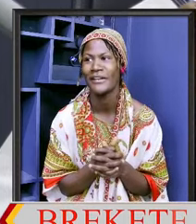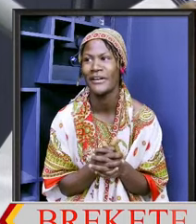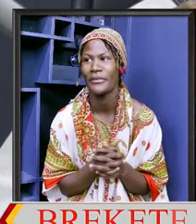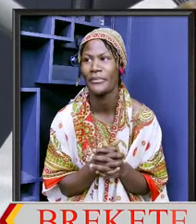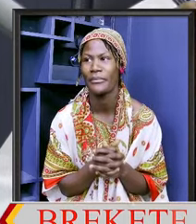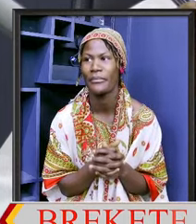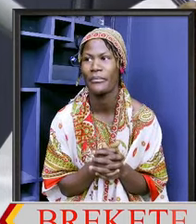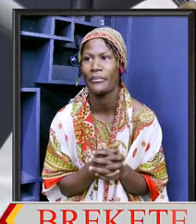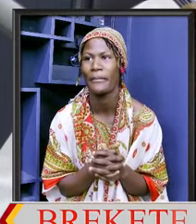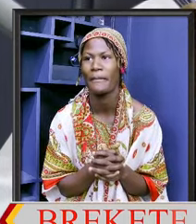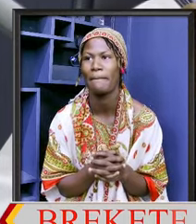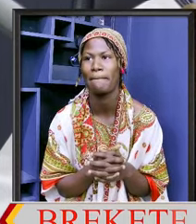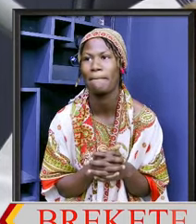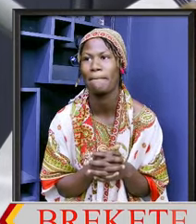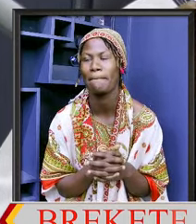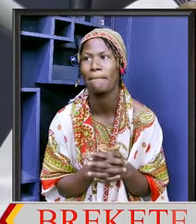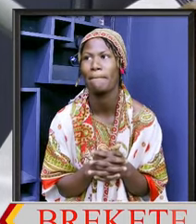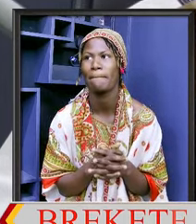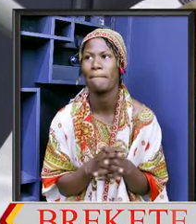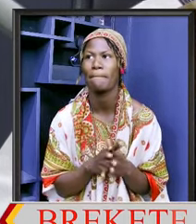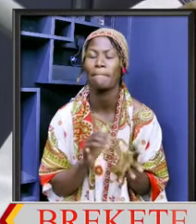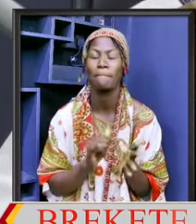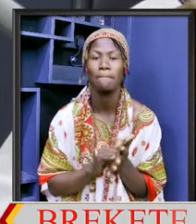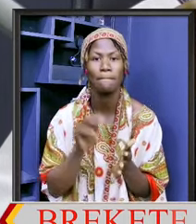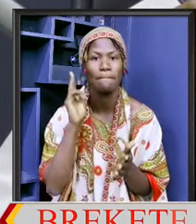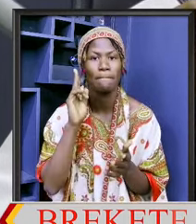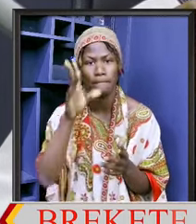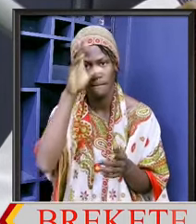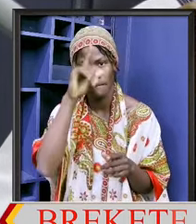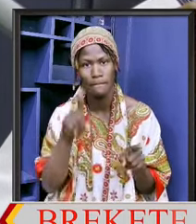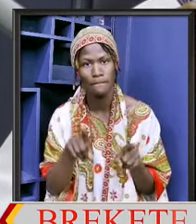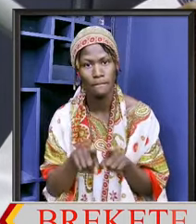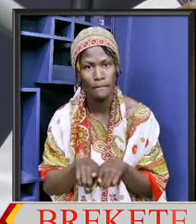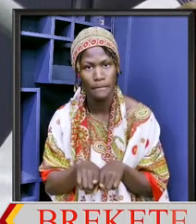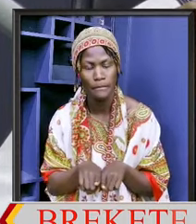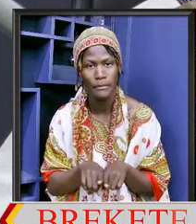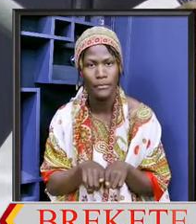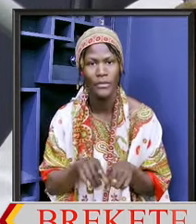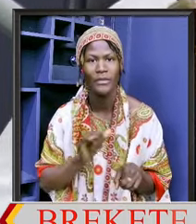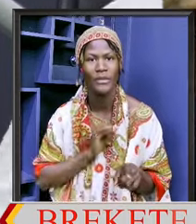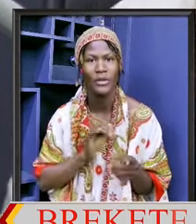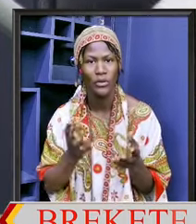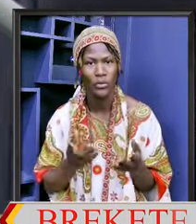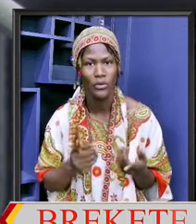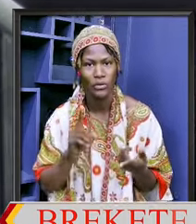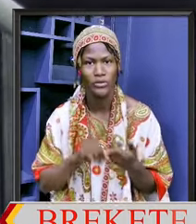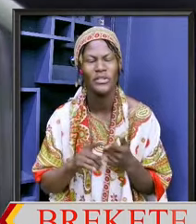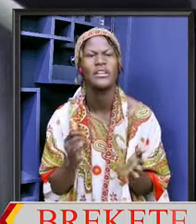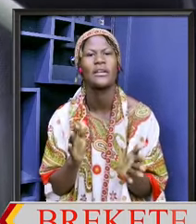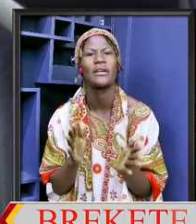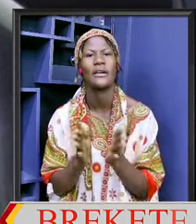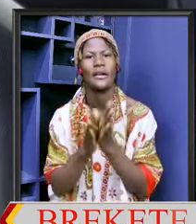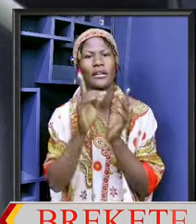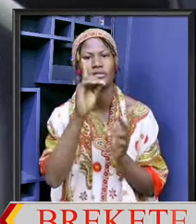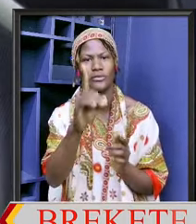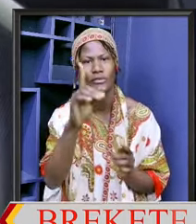Ordinary person. Brother. So before I can speak to her, I for like make her ask one question. Oh no.